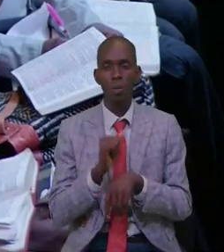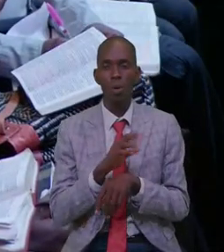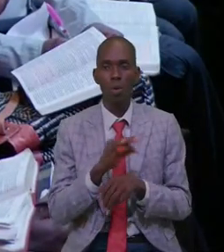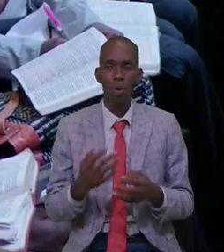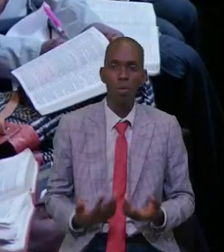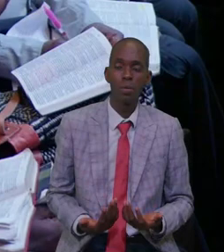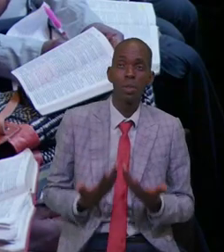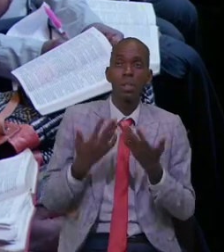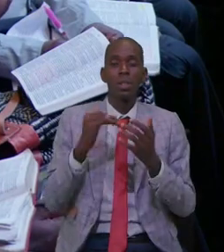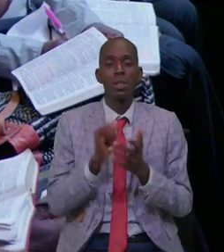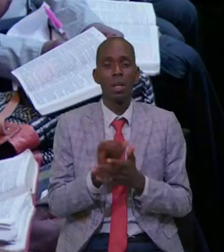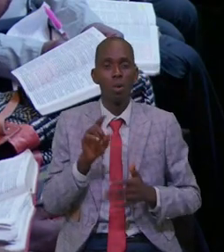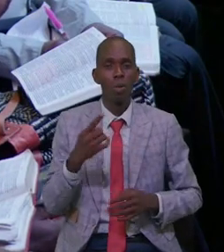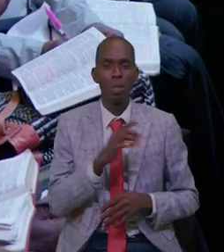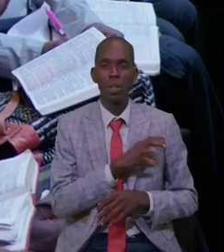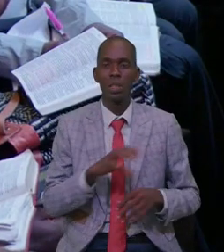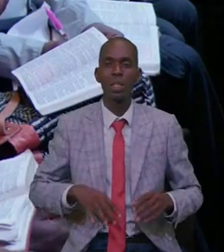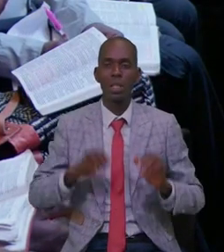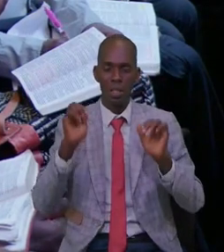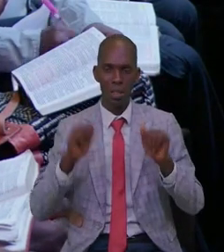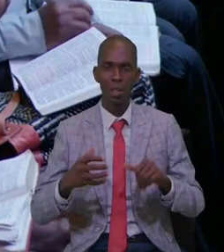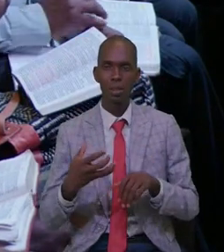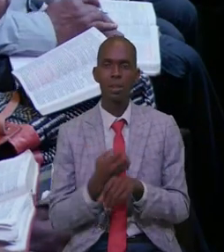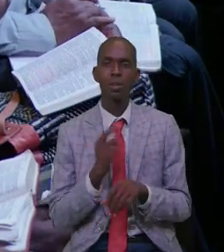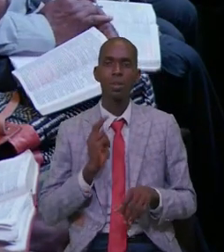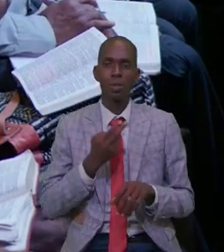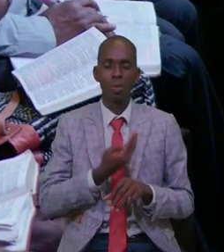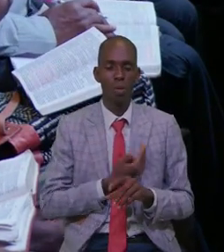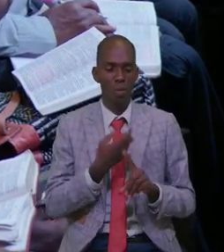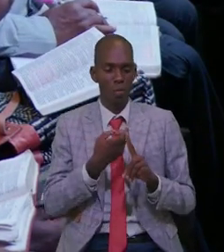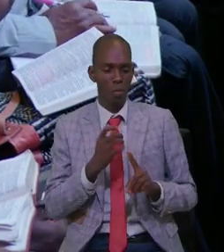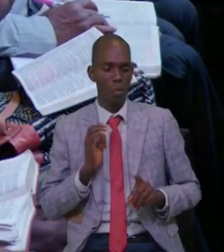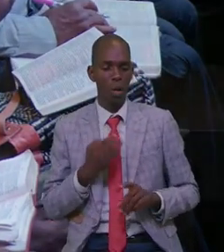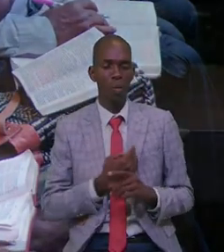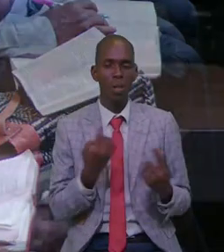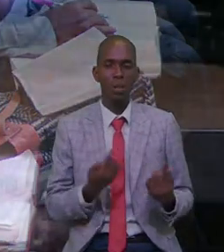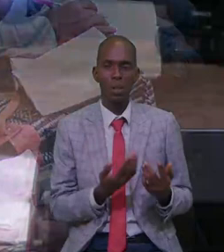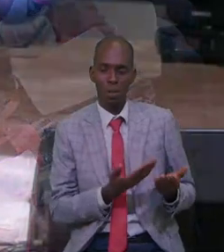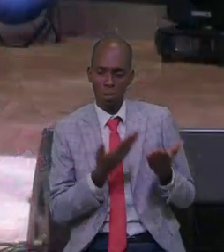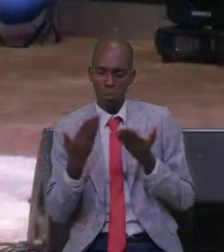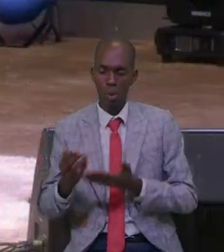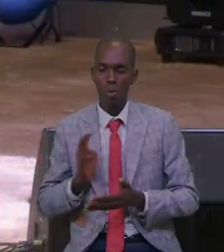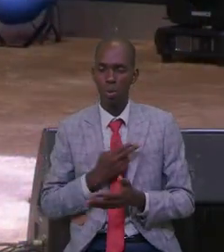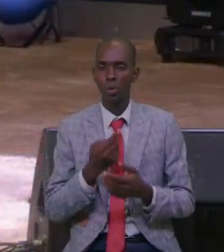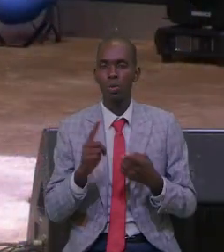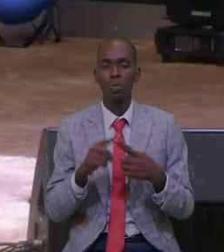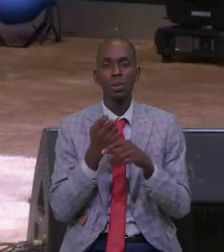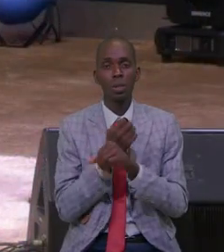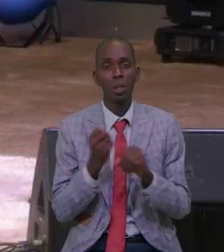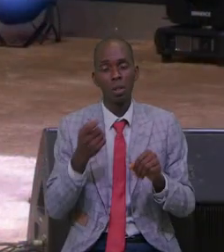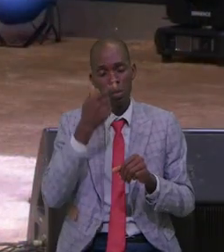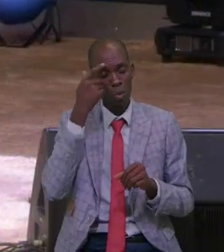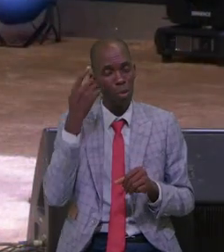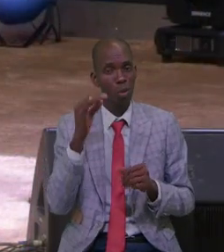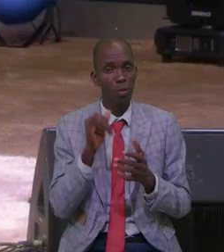only Christ can take us from our sin and bring us to salvation. And because of that, they bow before